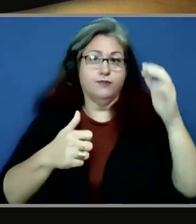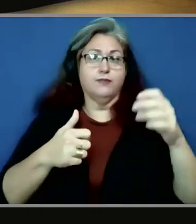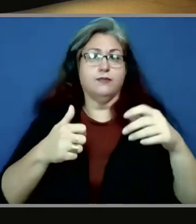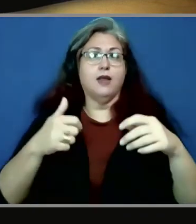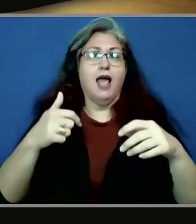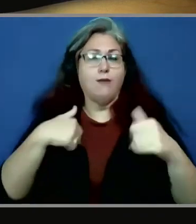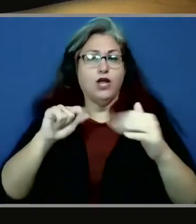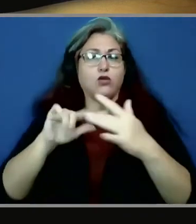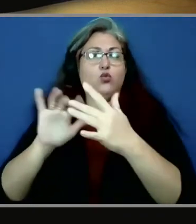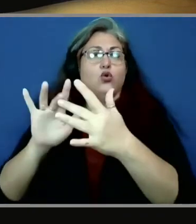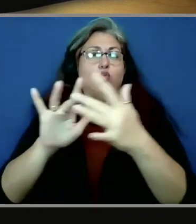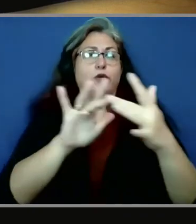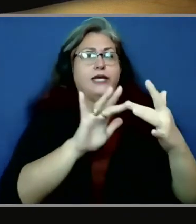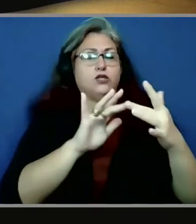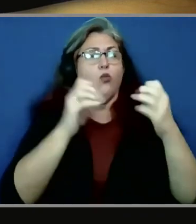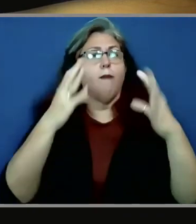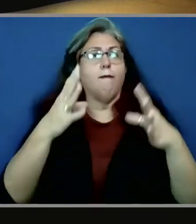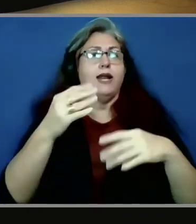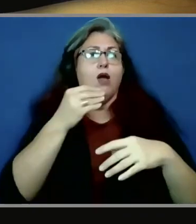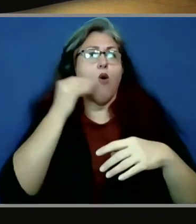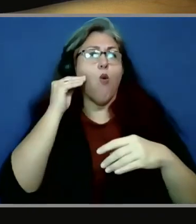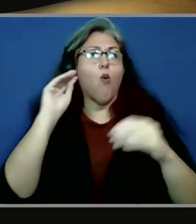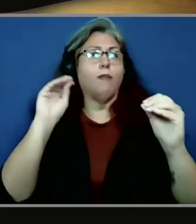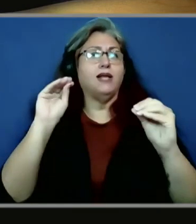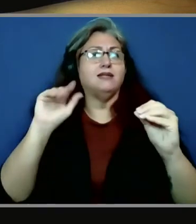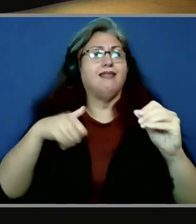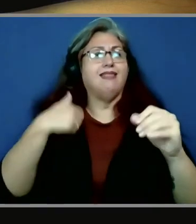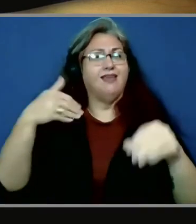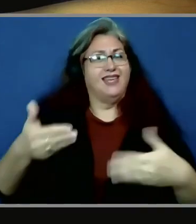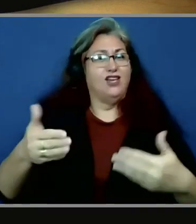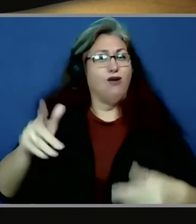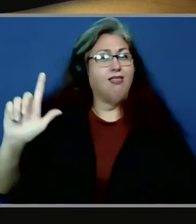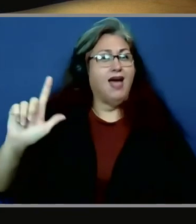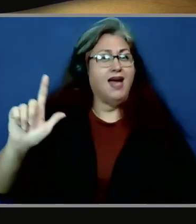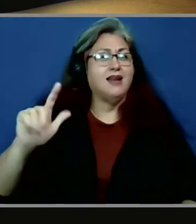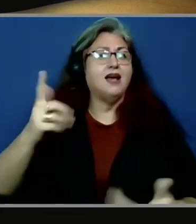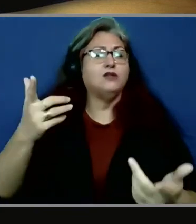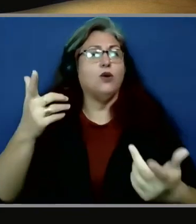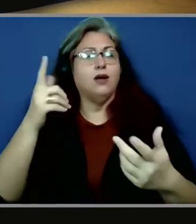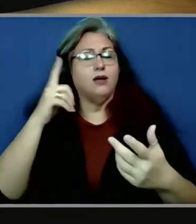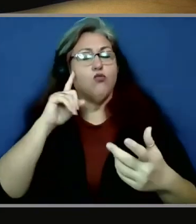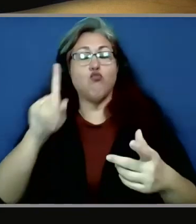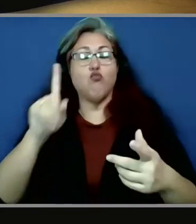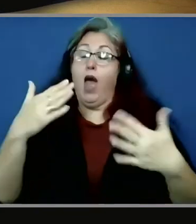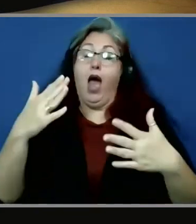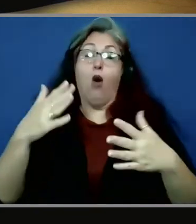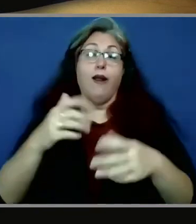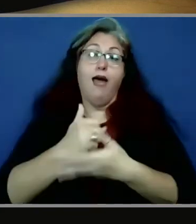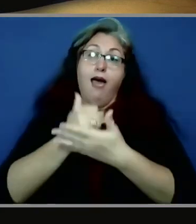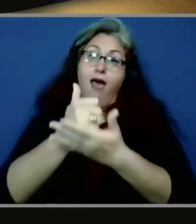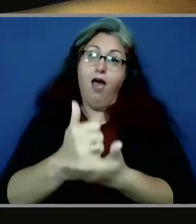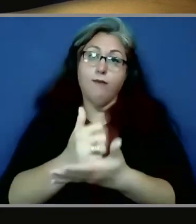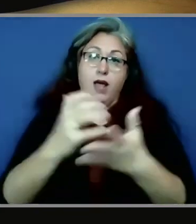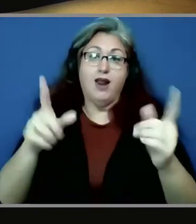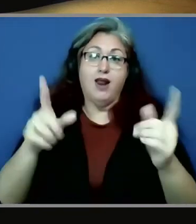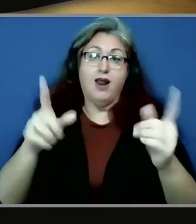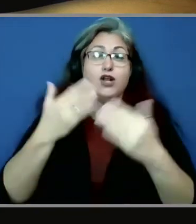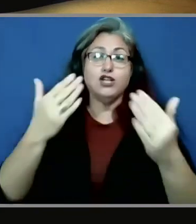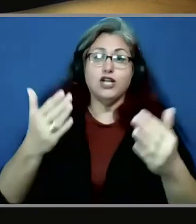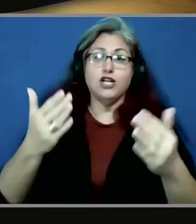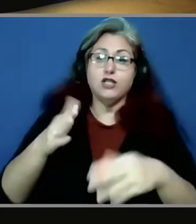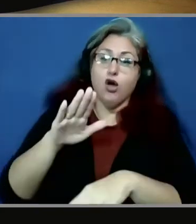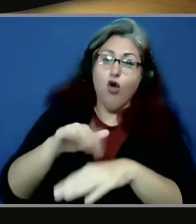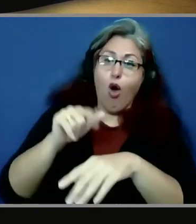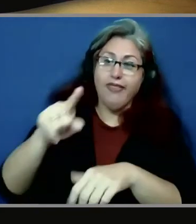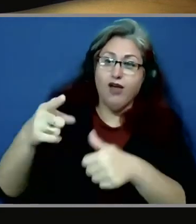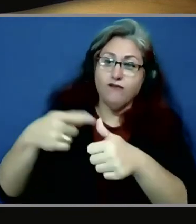out to the homeless population here in Lahaina. It makes a big difference when you talk to these people and by just calling them by their first